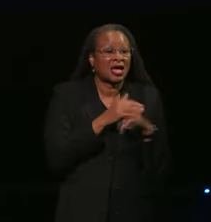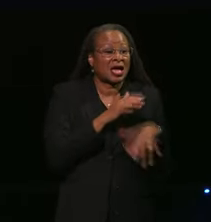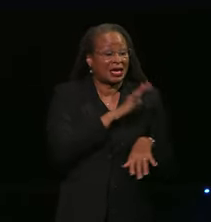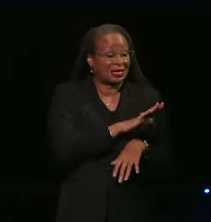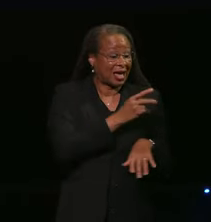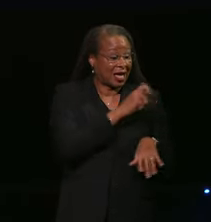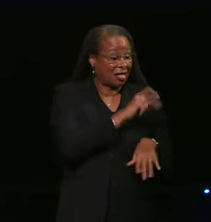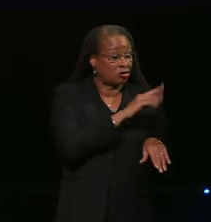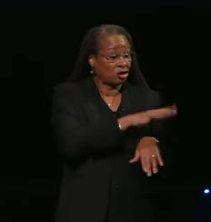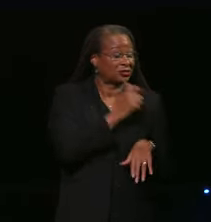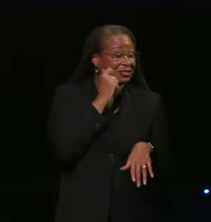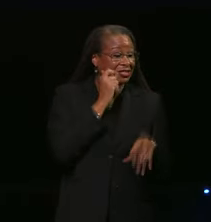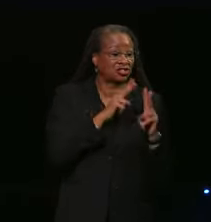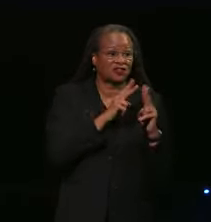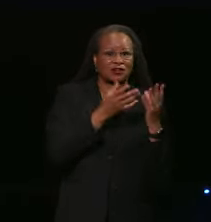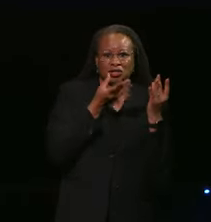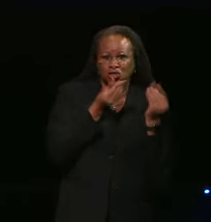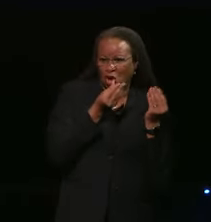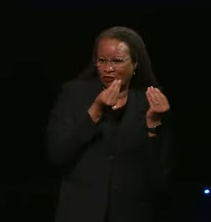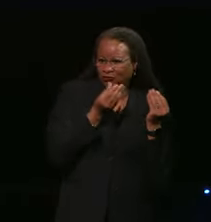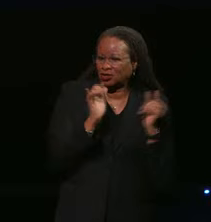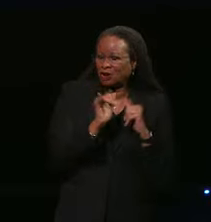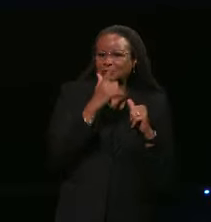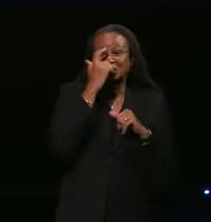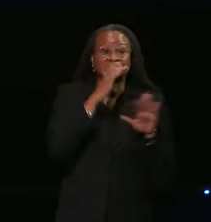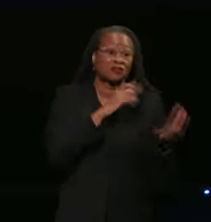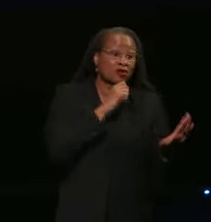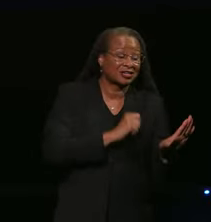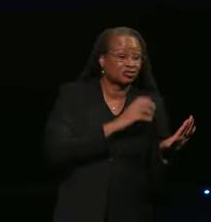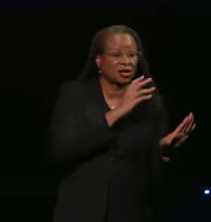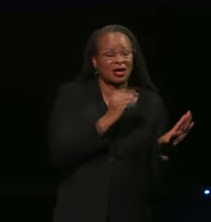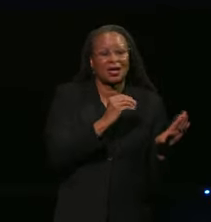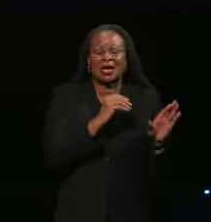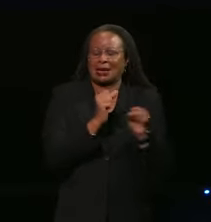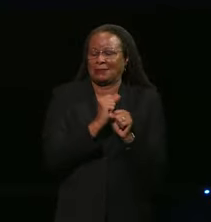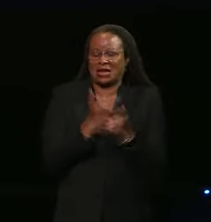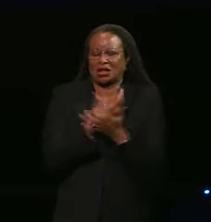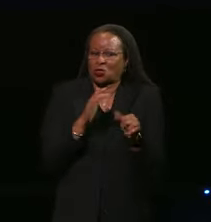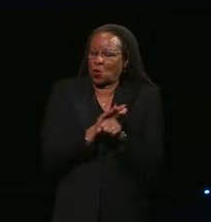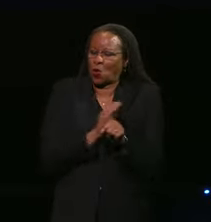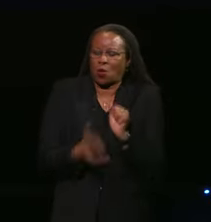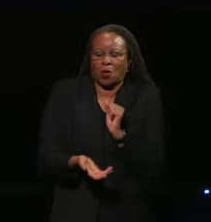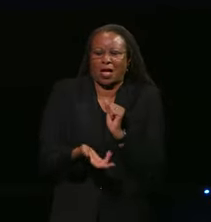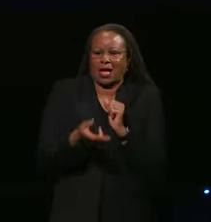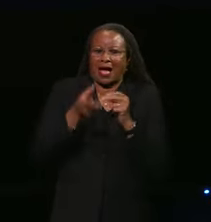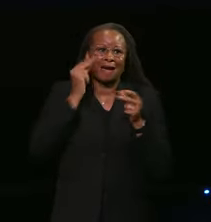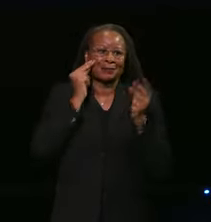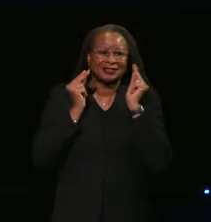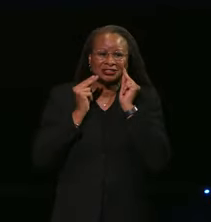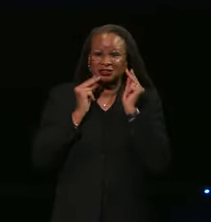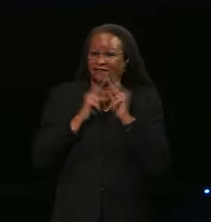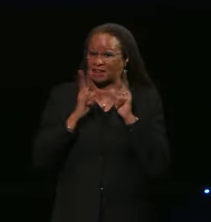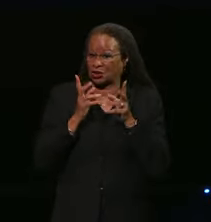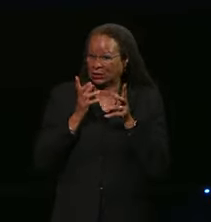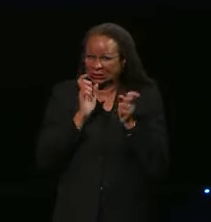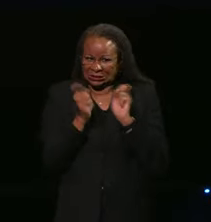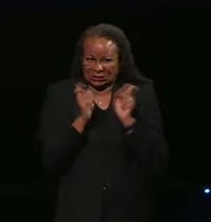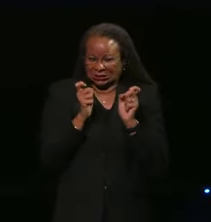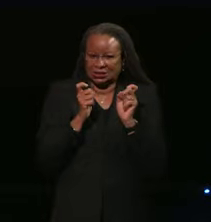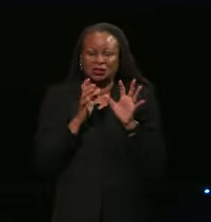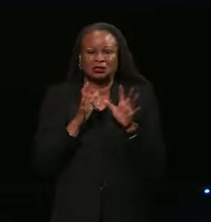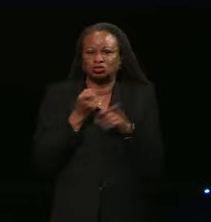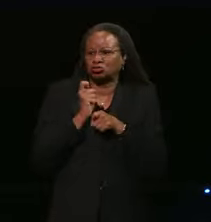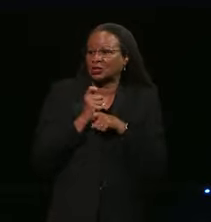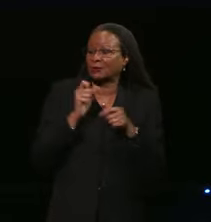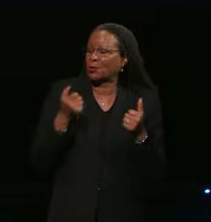being, you know, softer because of her age, it made the whole application really, really tricky, but we had to nail it every